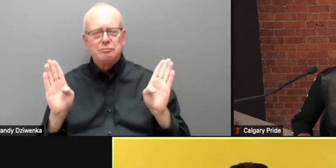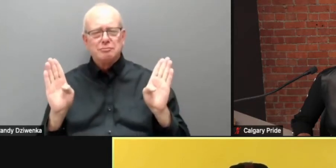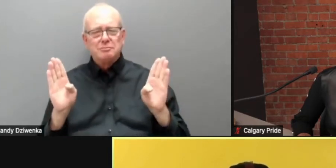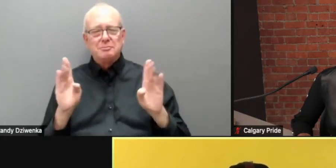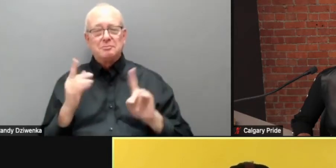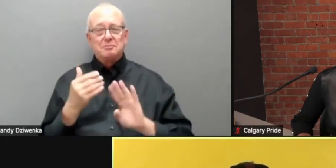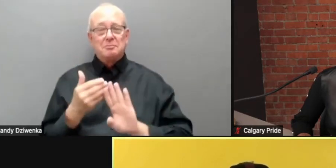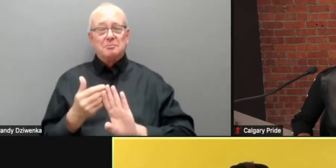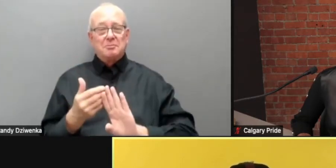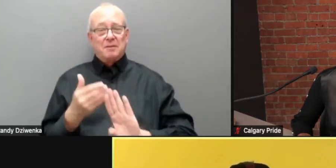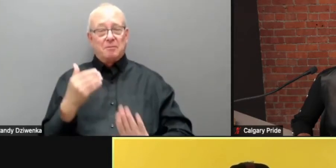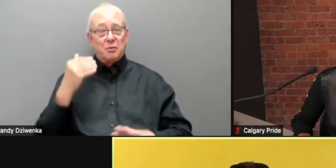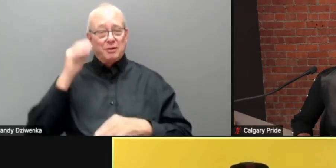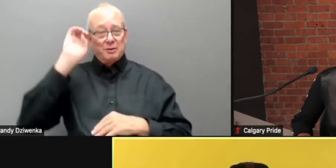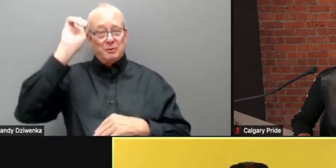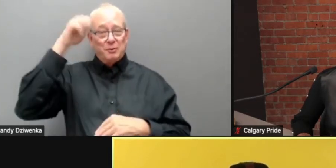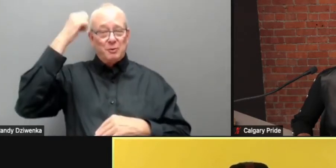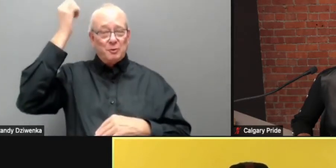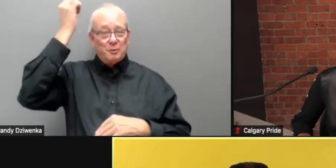was backlash.